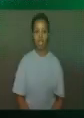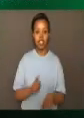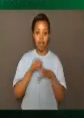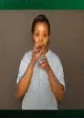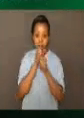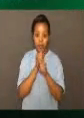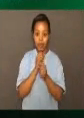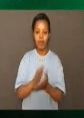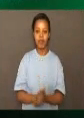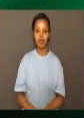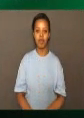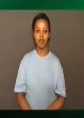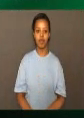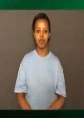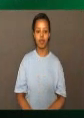Time's up!